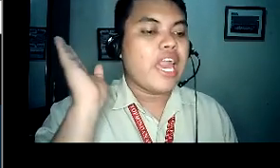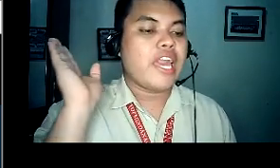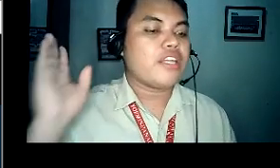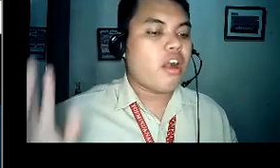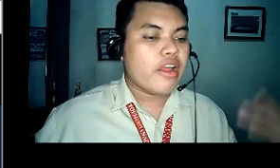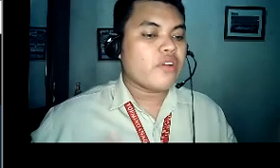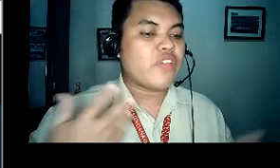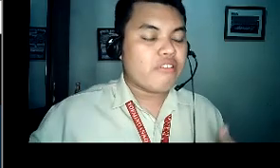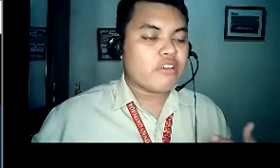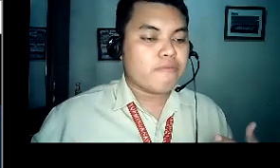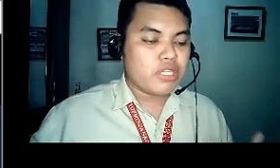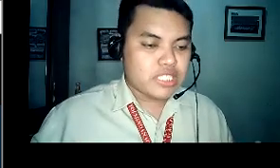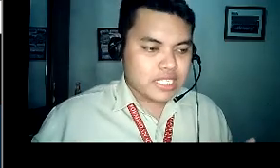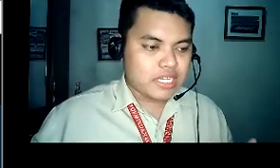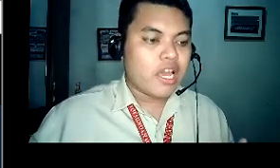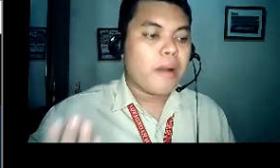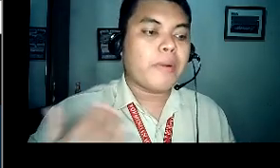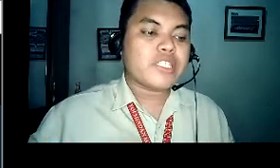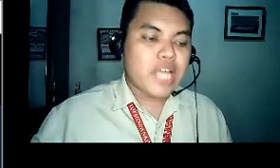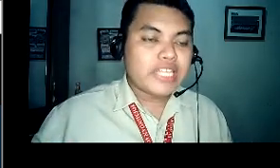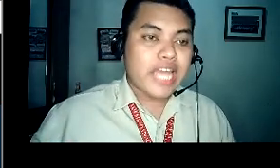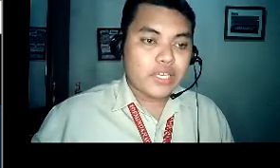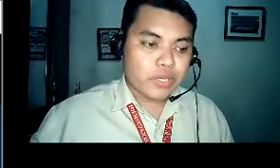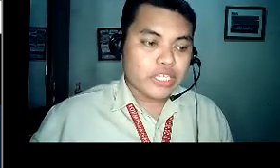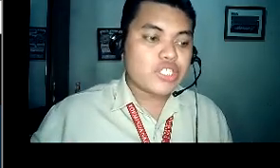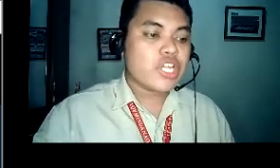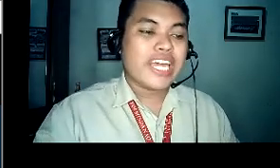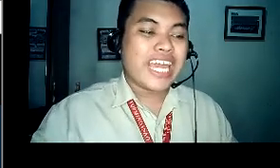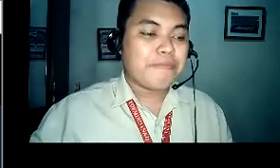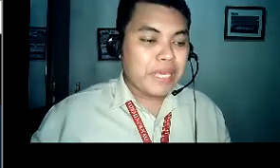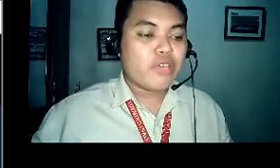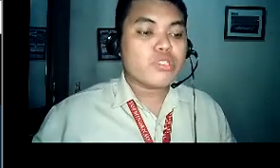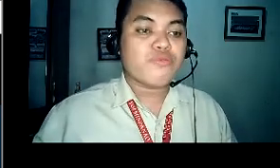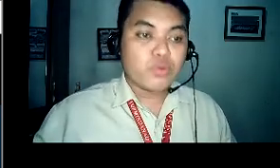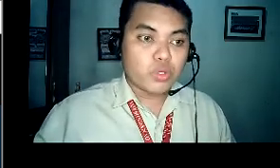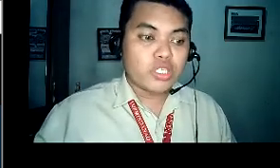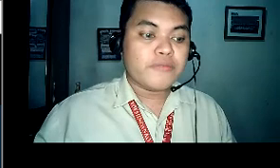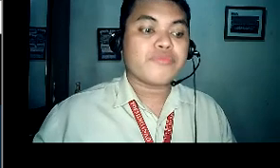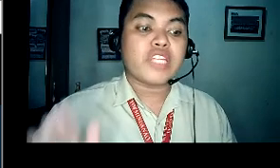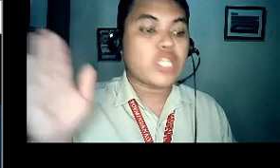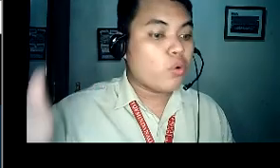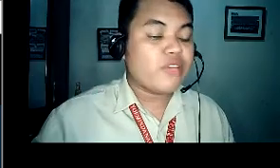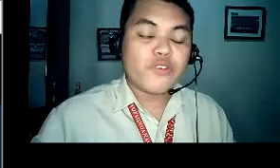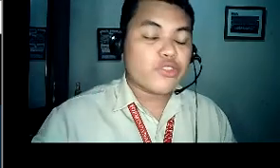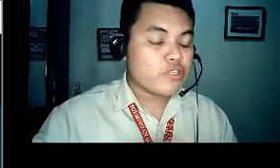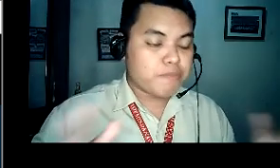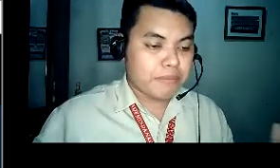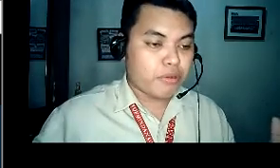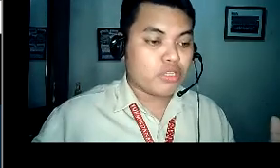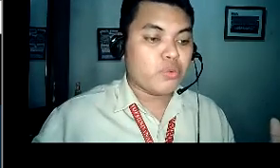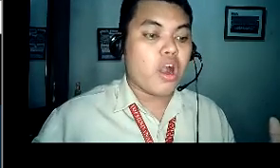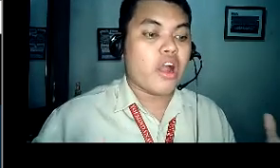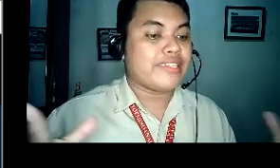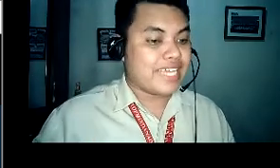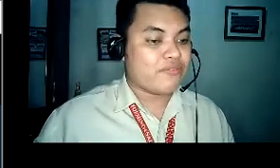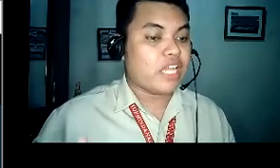hear and hard of hearing community. But sign language can be useful not only for those